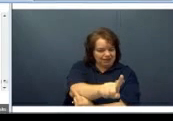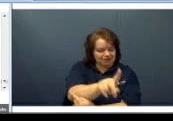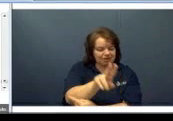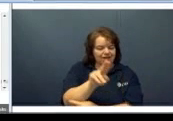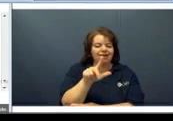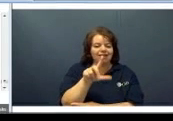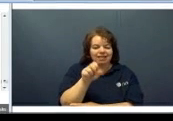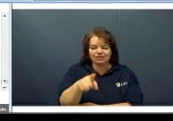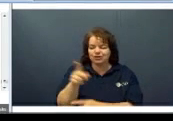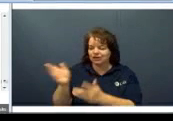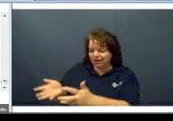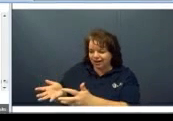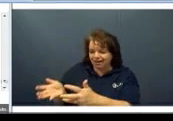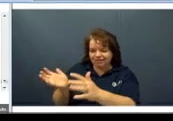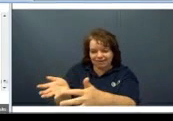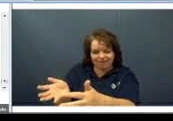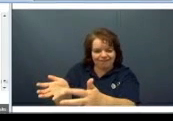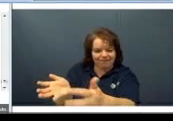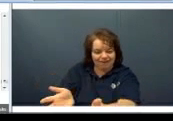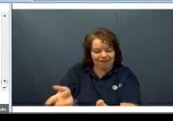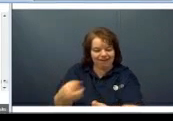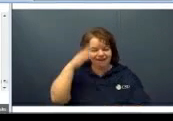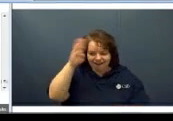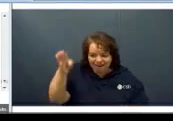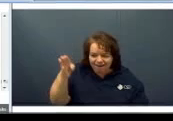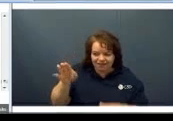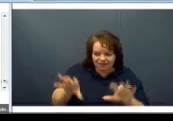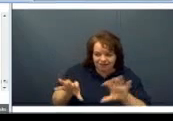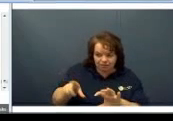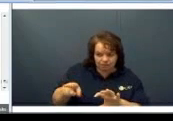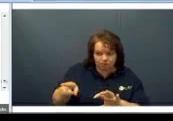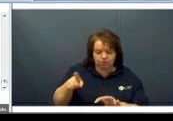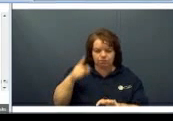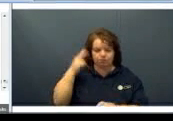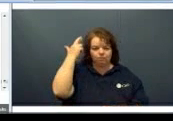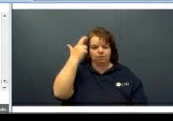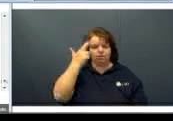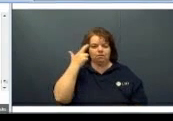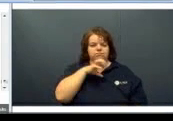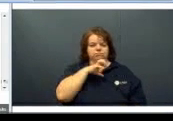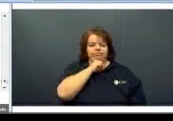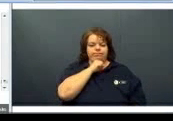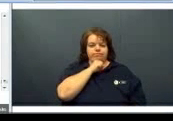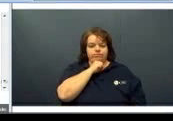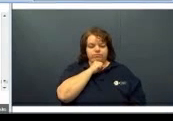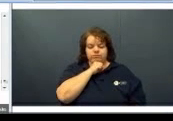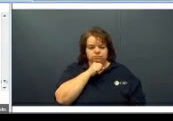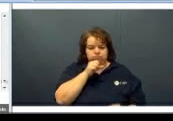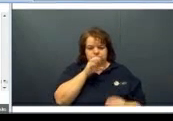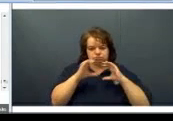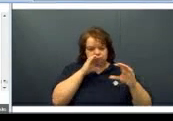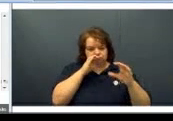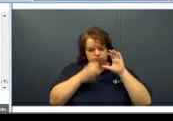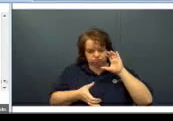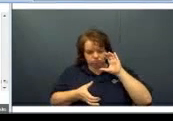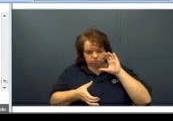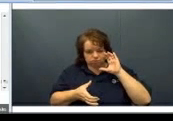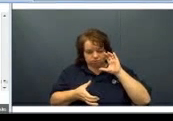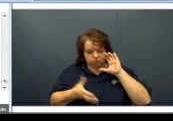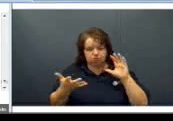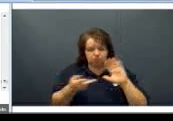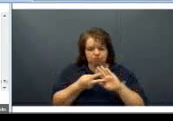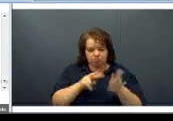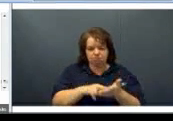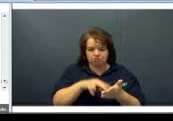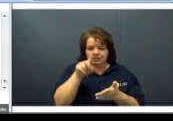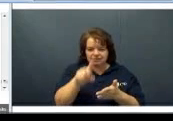person unless you made a point to visit with this person and speak with this person, and you realize quickly